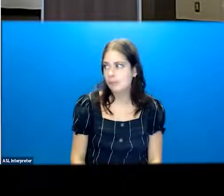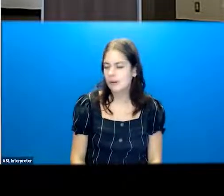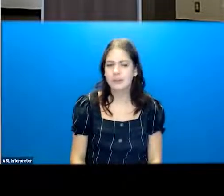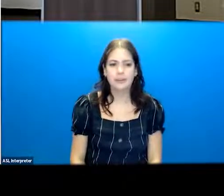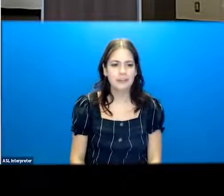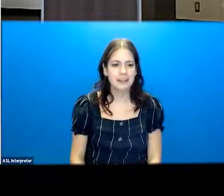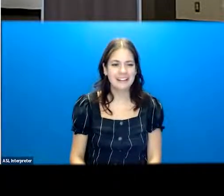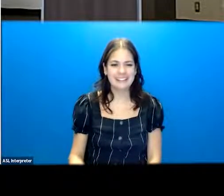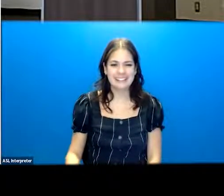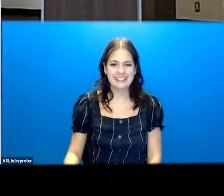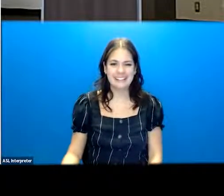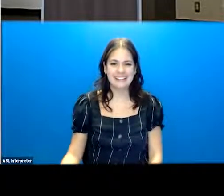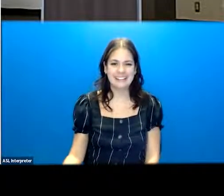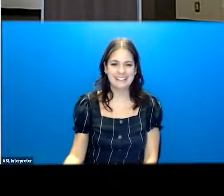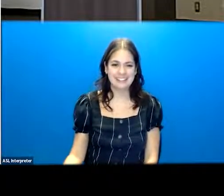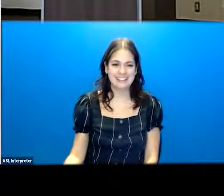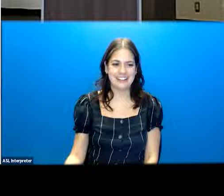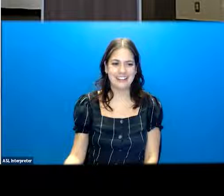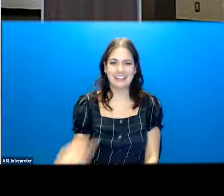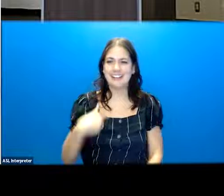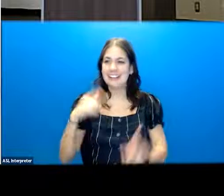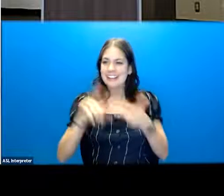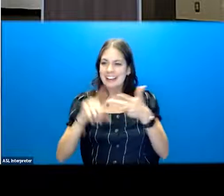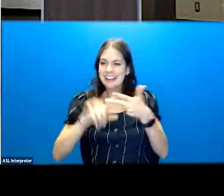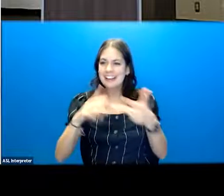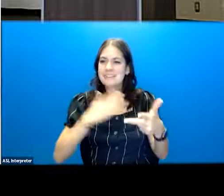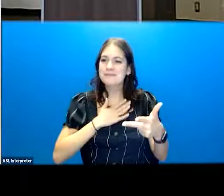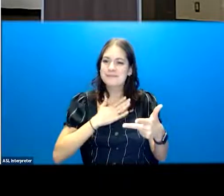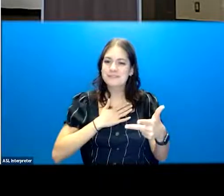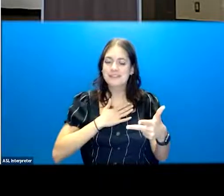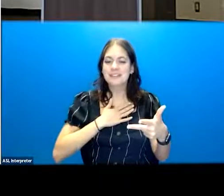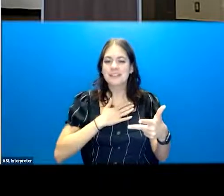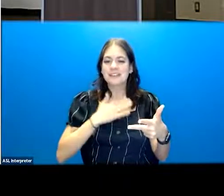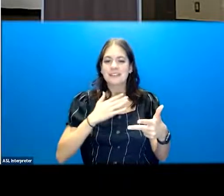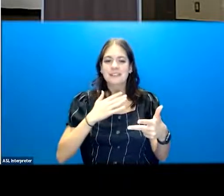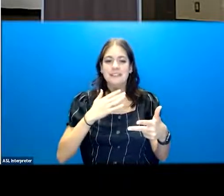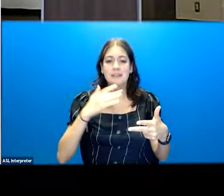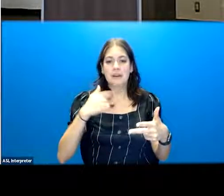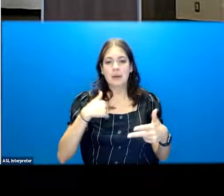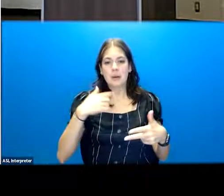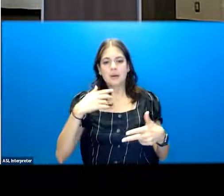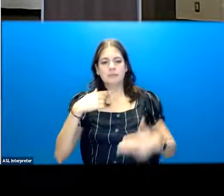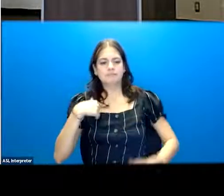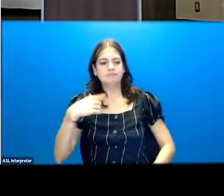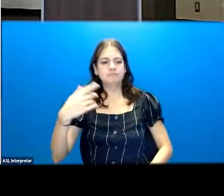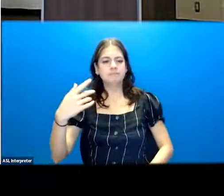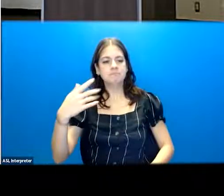So the third one is perceived relevance of treatment.